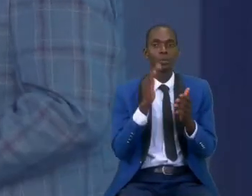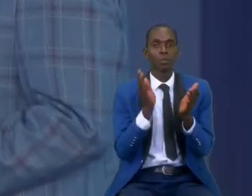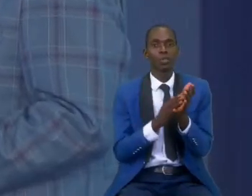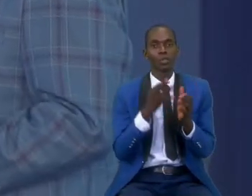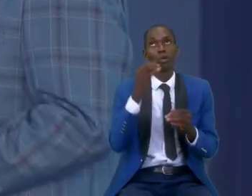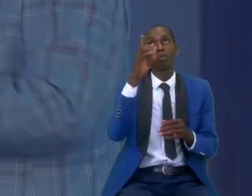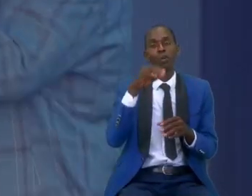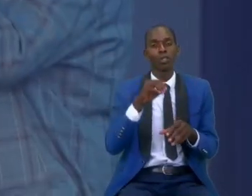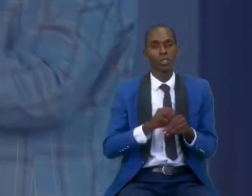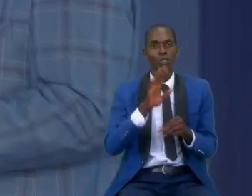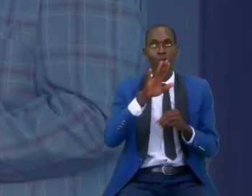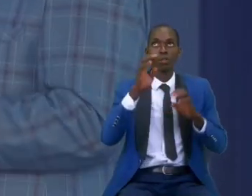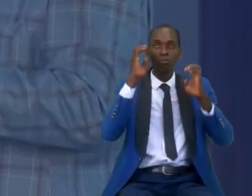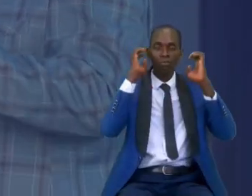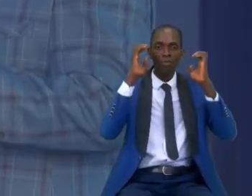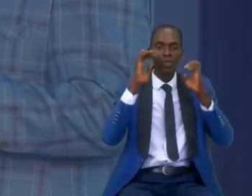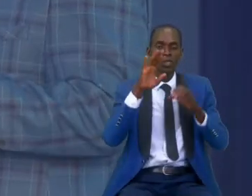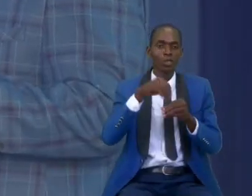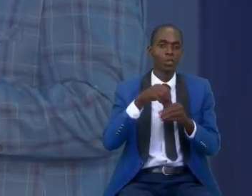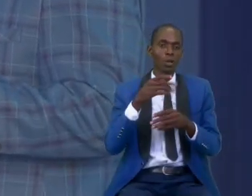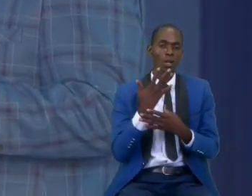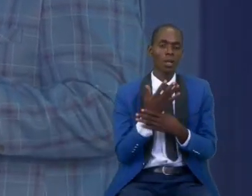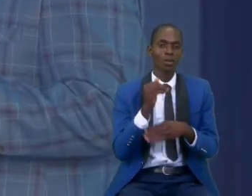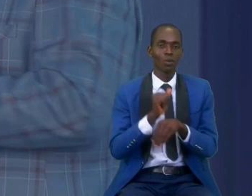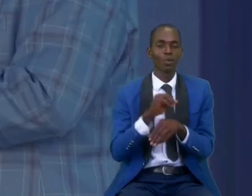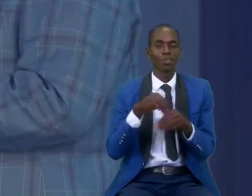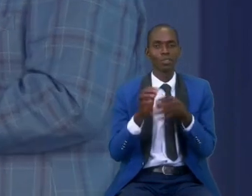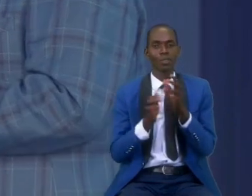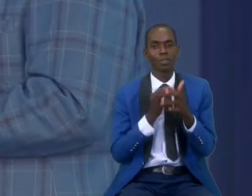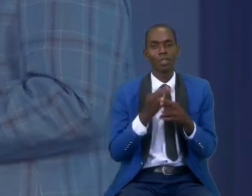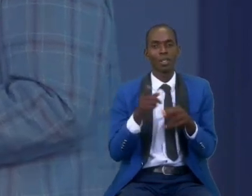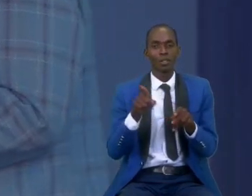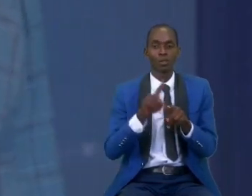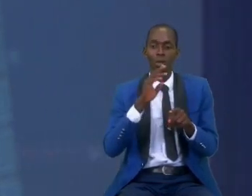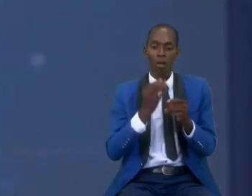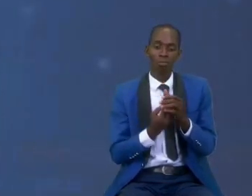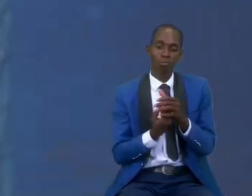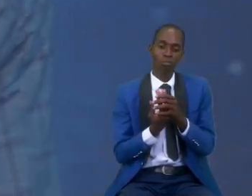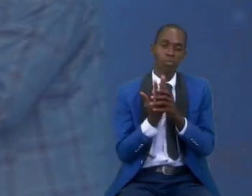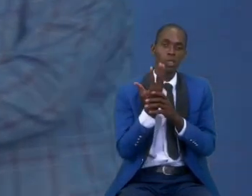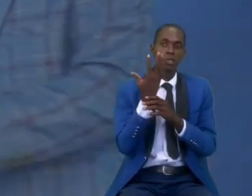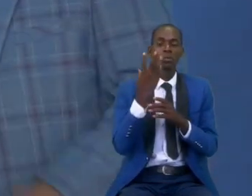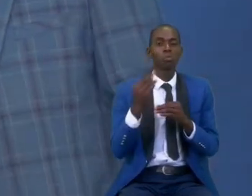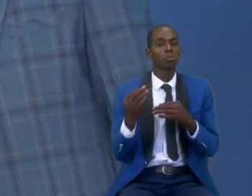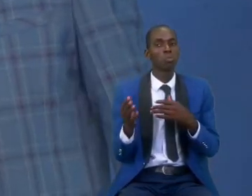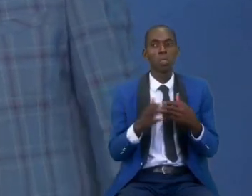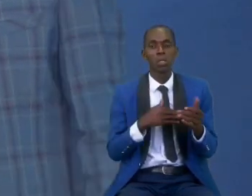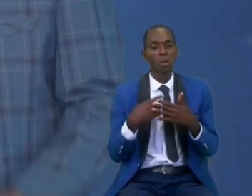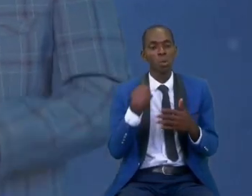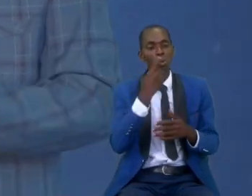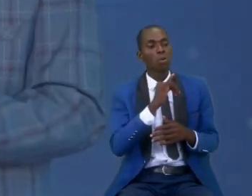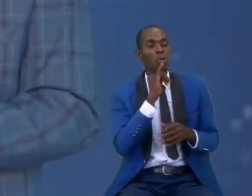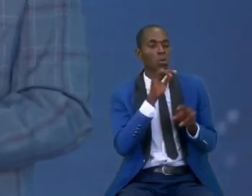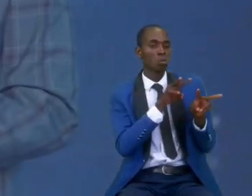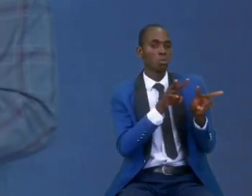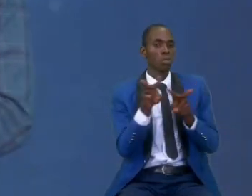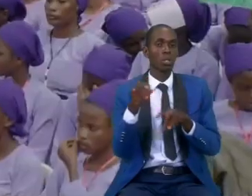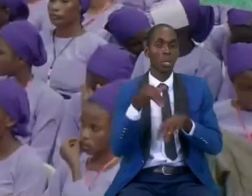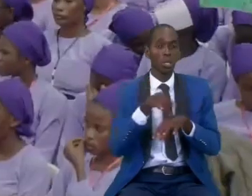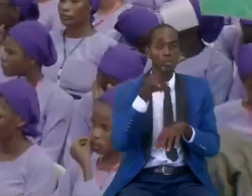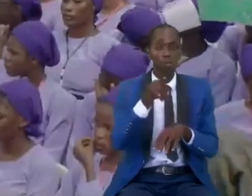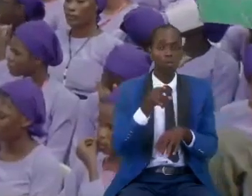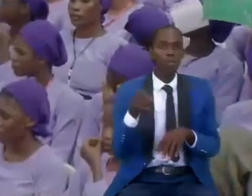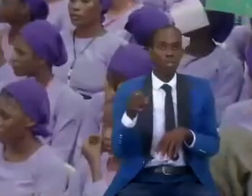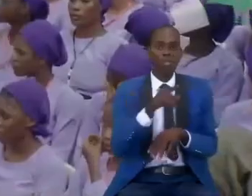going on. And we look at, no matter who is looking at you, you'll see the praise of God in your life in